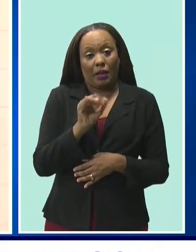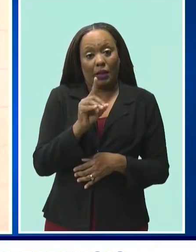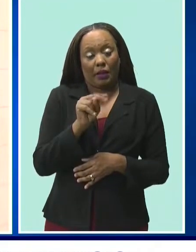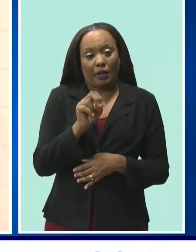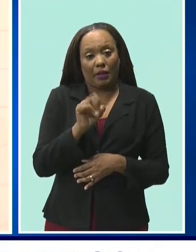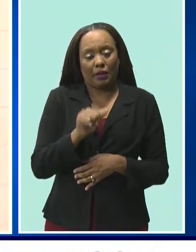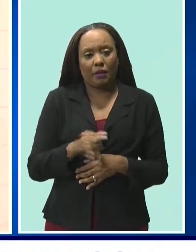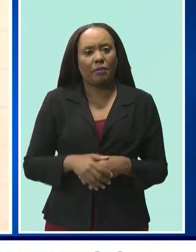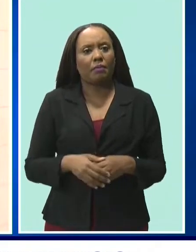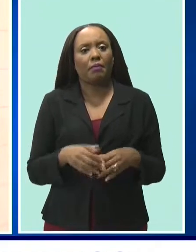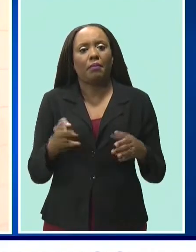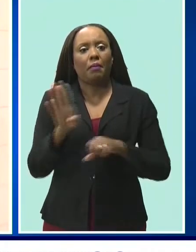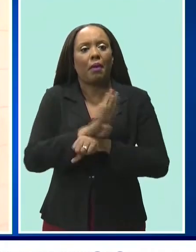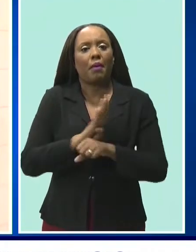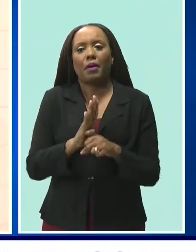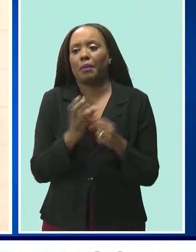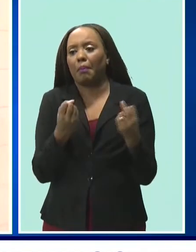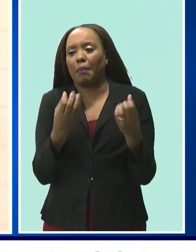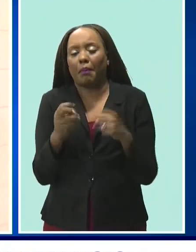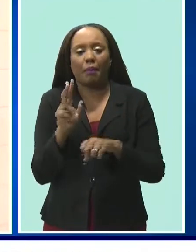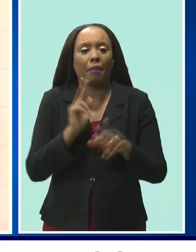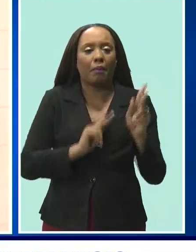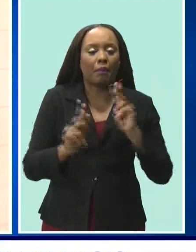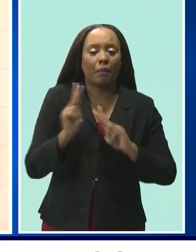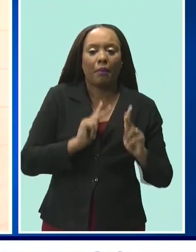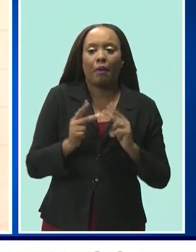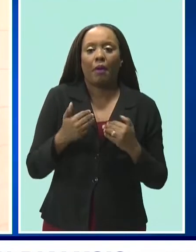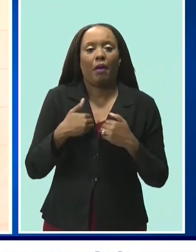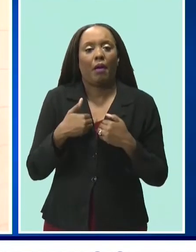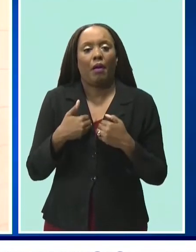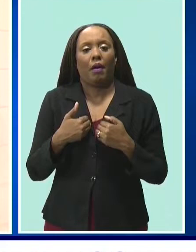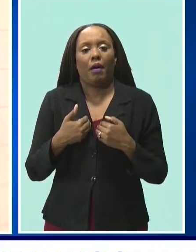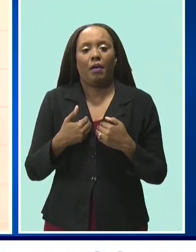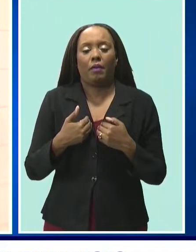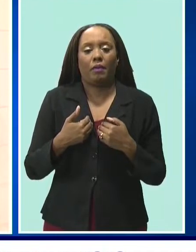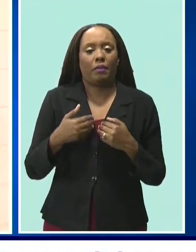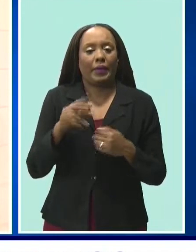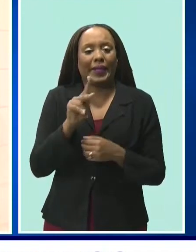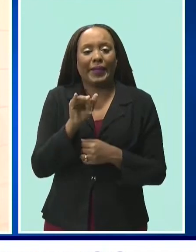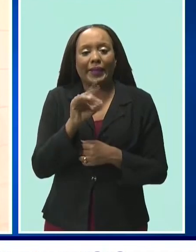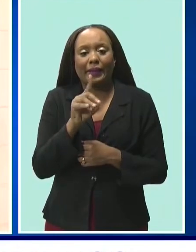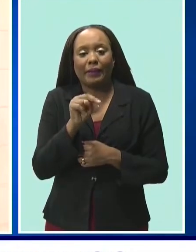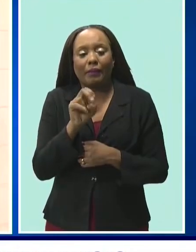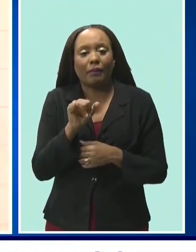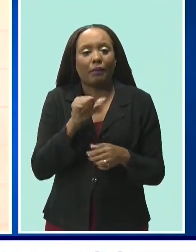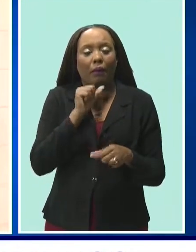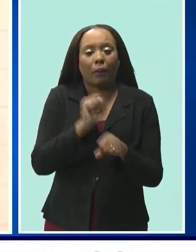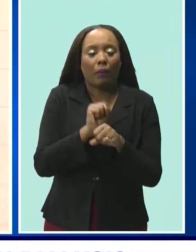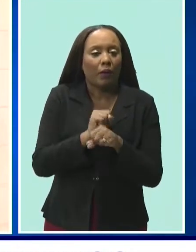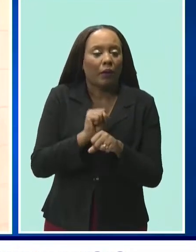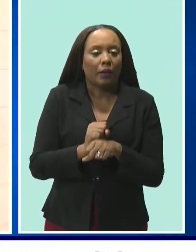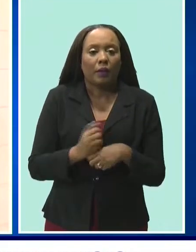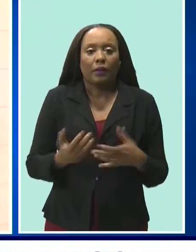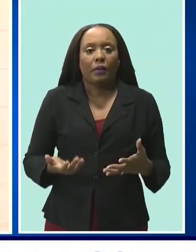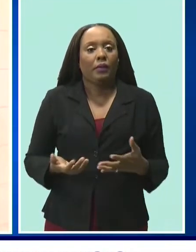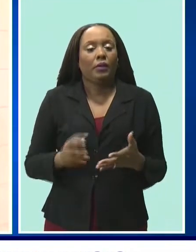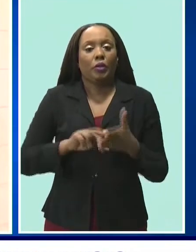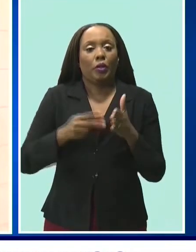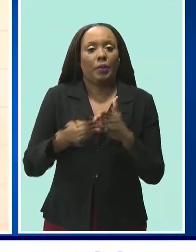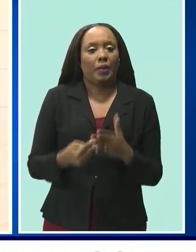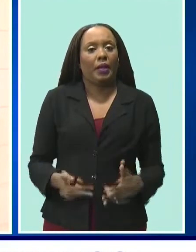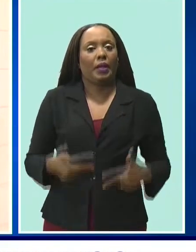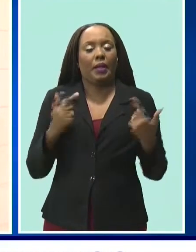many people on dialysis who suffer from kidney failure, and so this is a life-saving